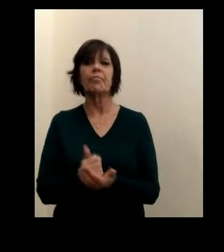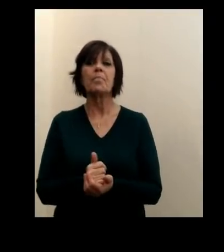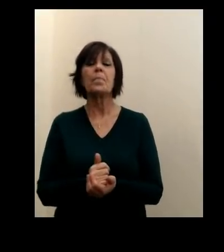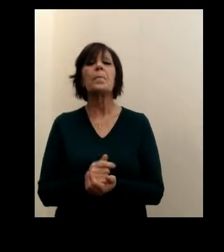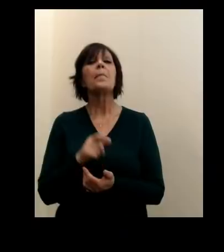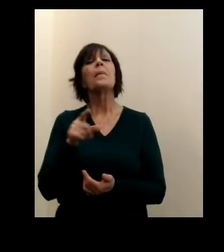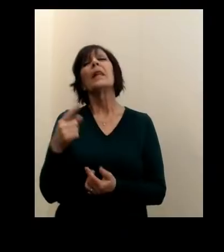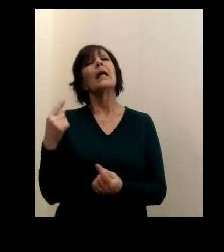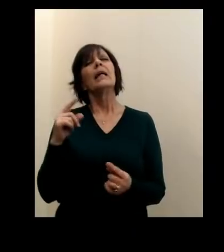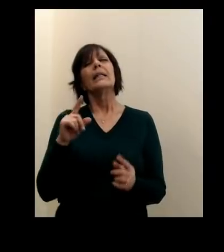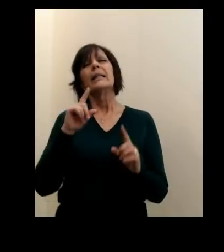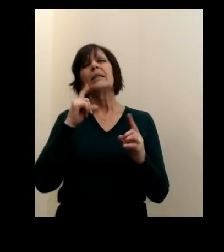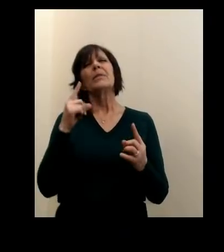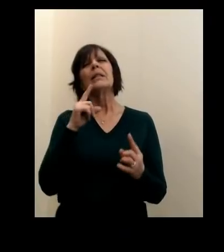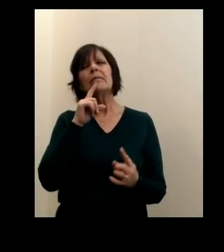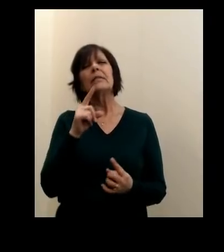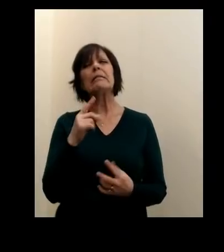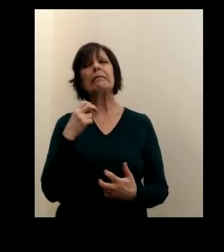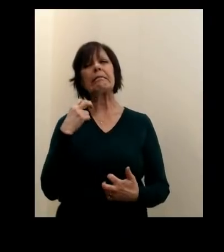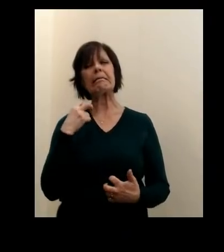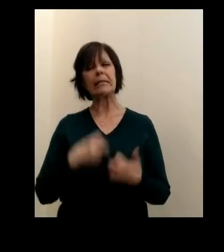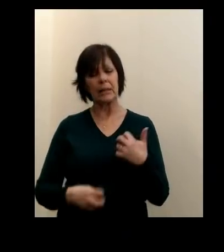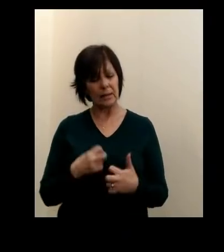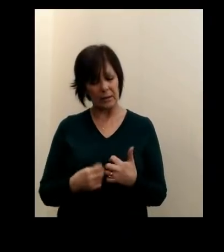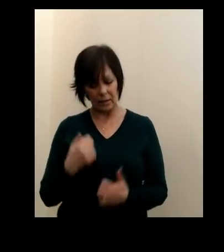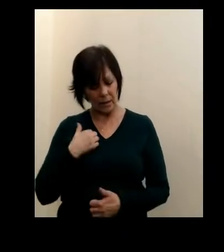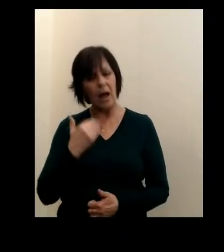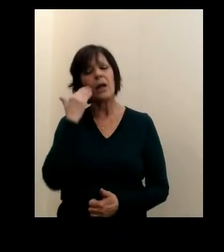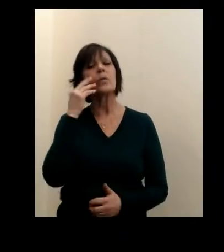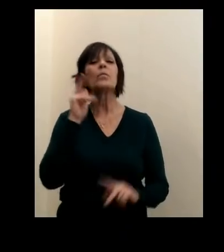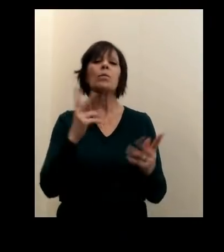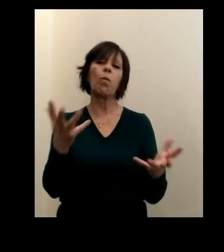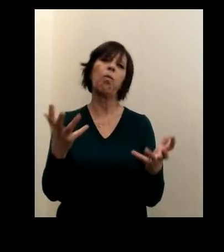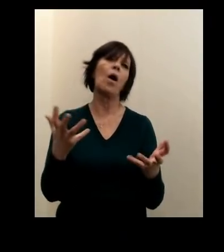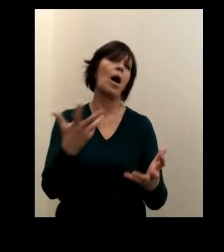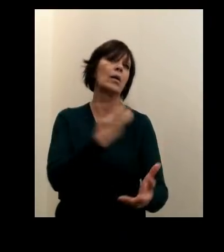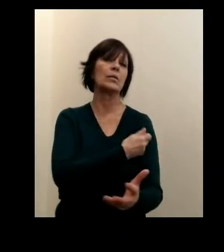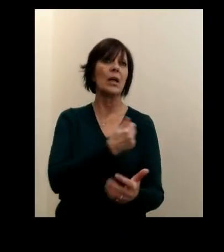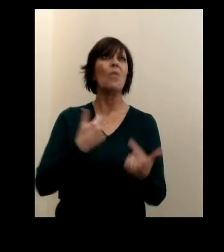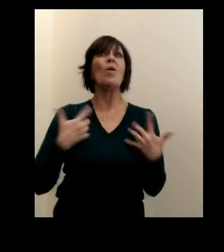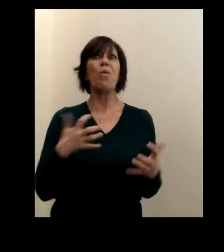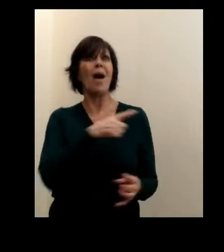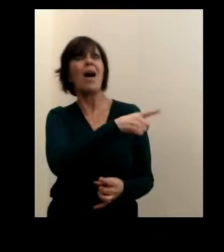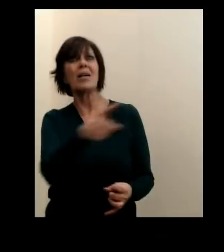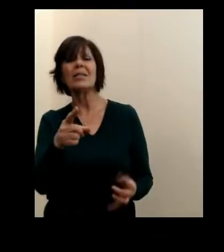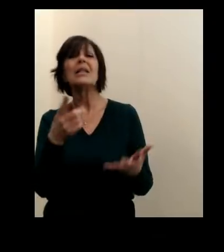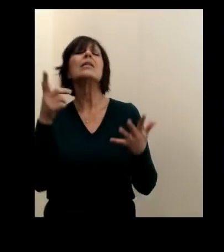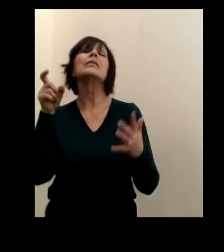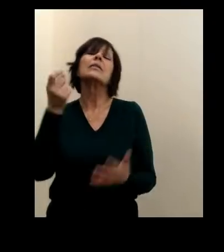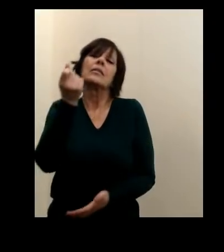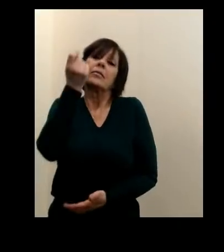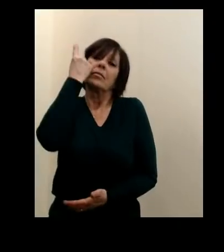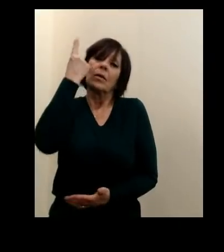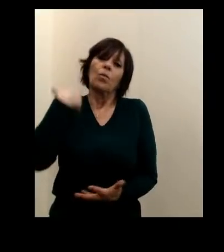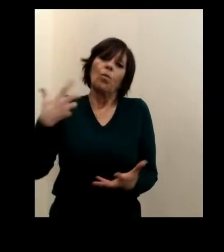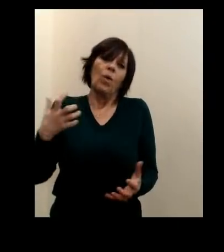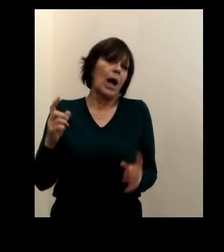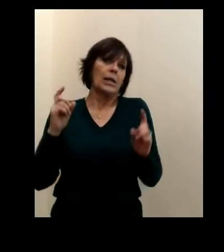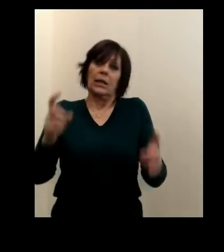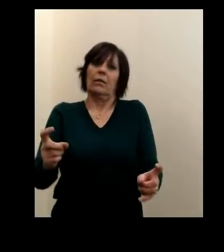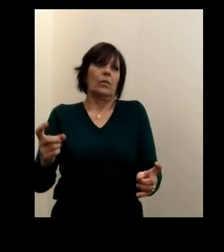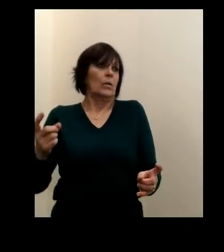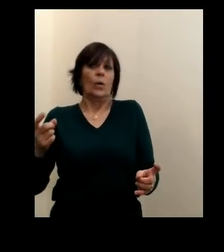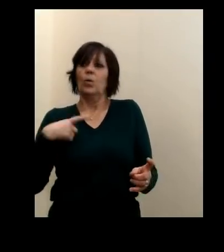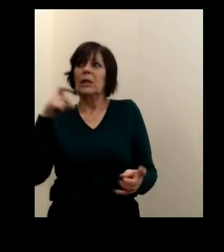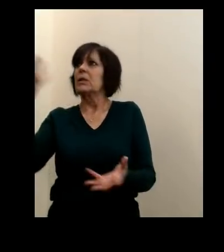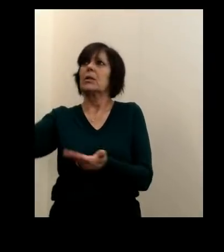It's been a very, very trying time. I know people want the vaccine. We want people to understand that we want to deliver the vaccine. We